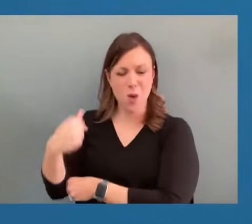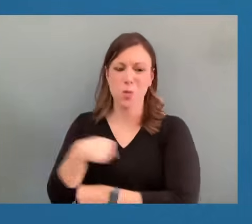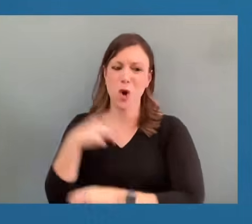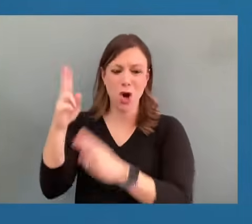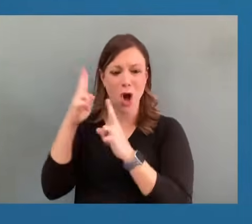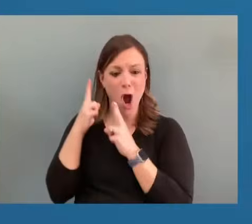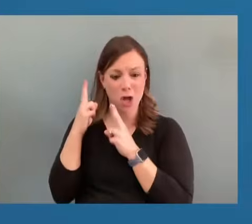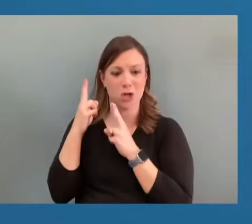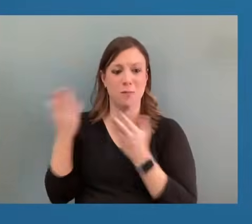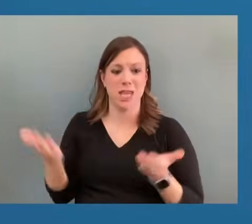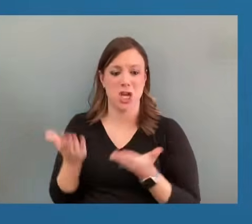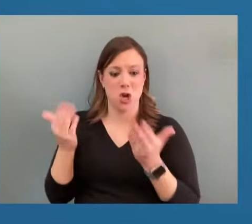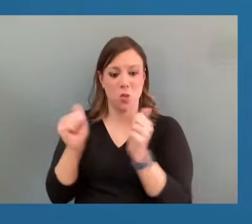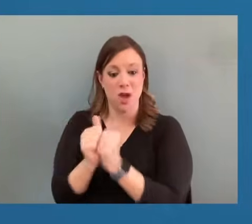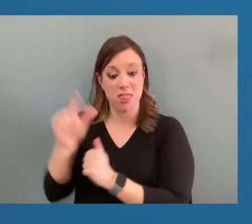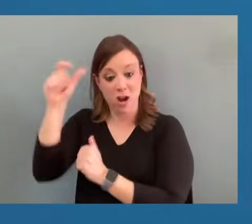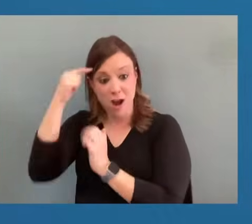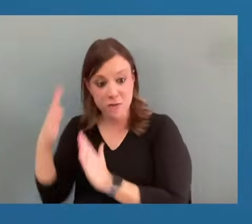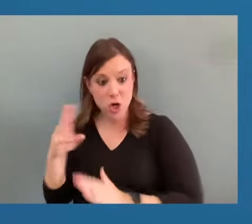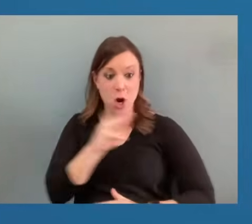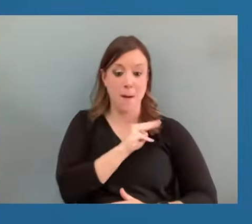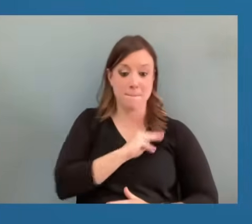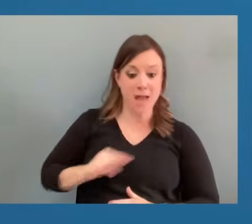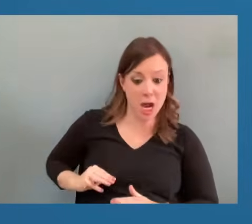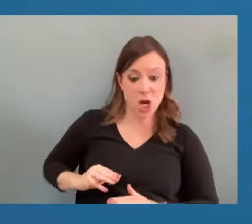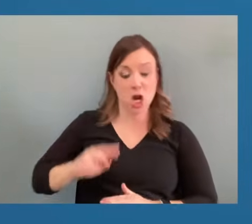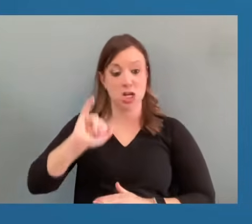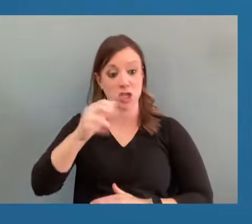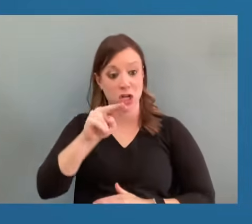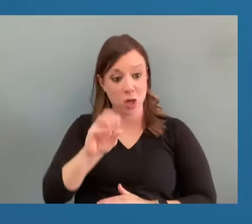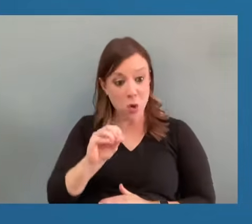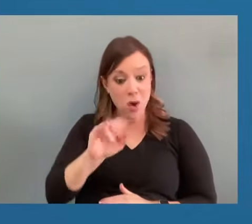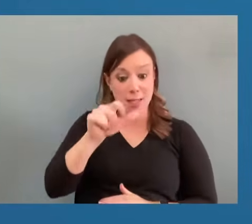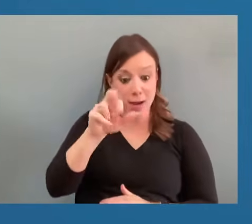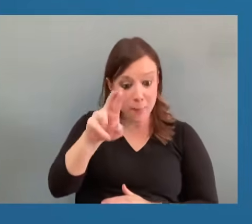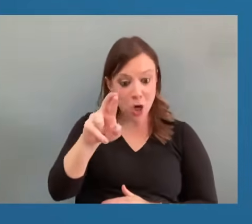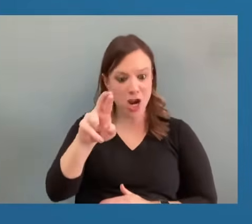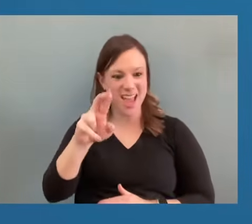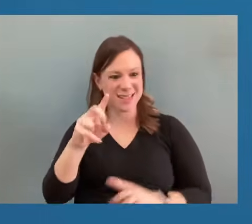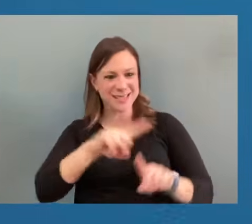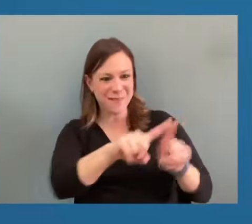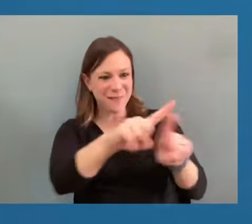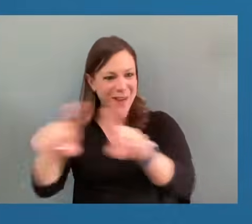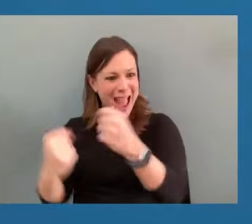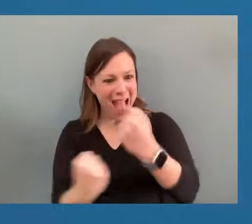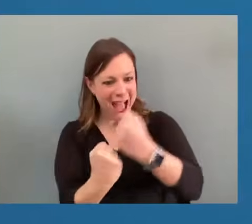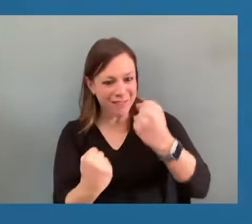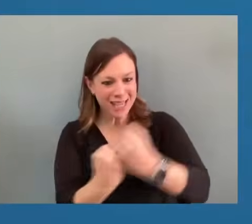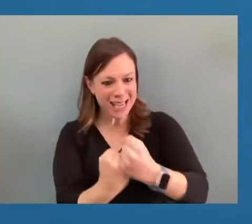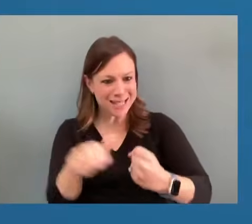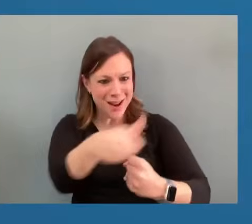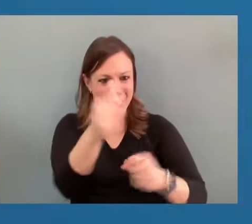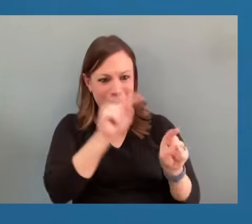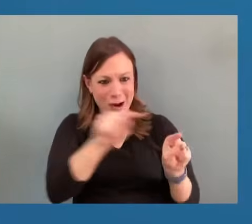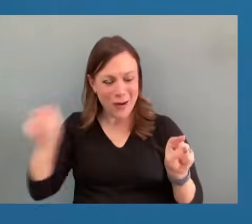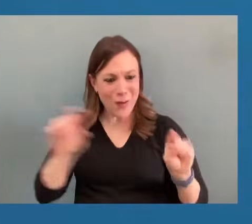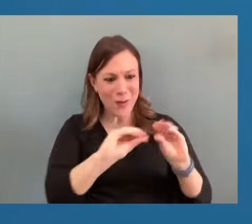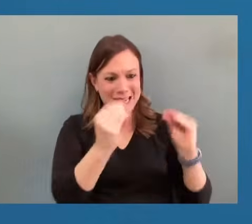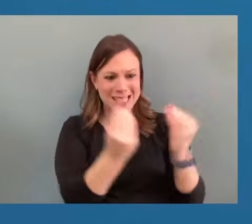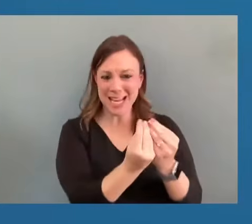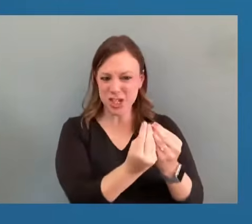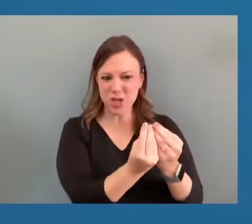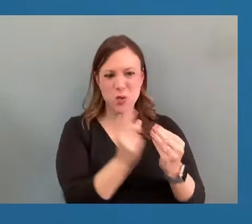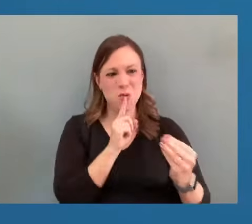and so many advocates and external organizations who are part of the Congestion Pricing Now